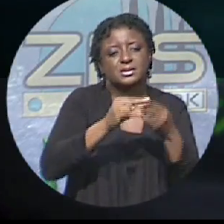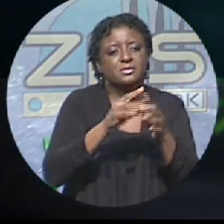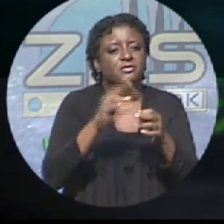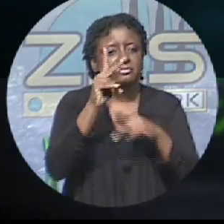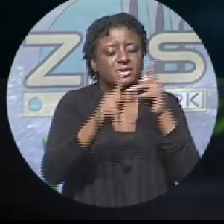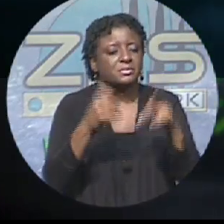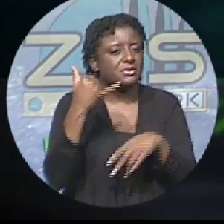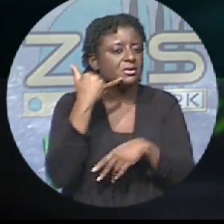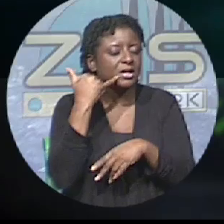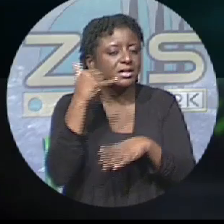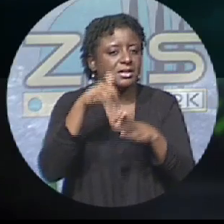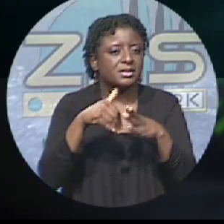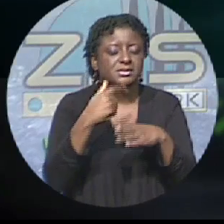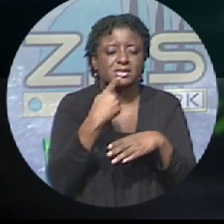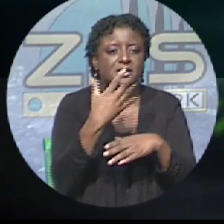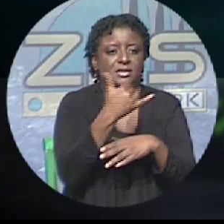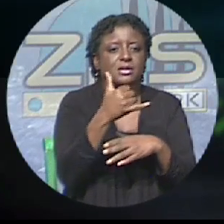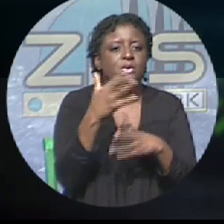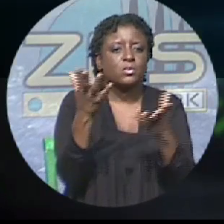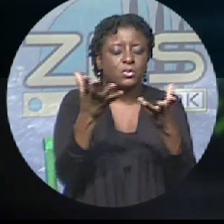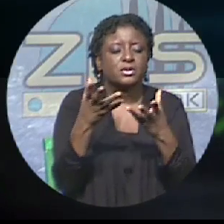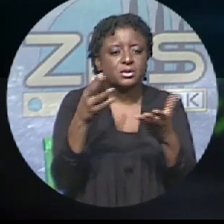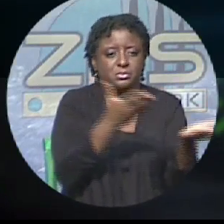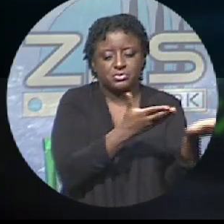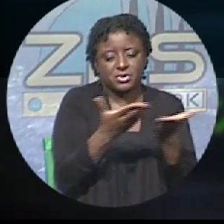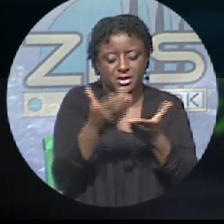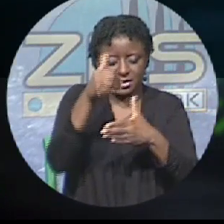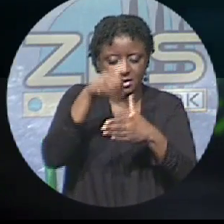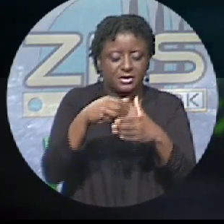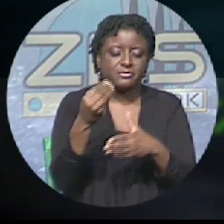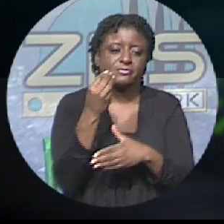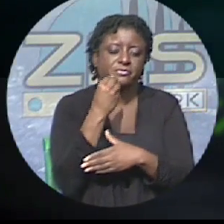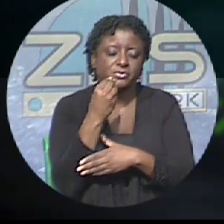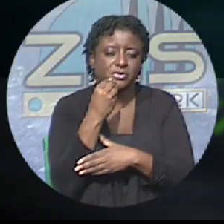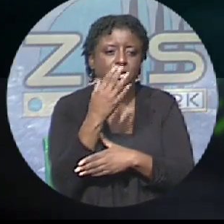willing to bring in food items, etc., because there's one thing they're going to need,